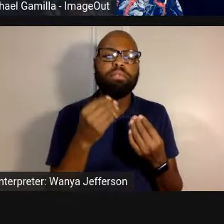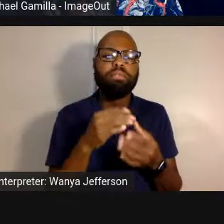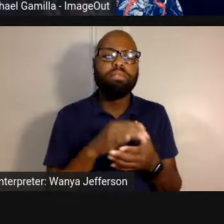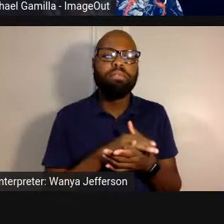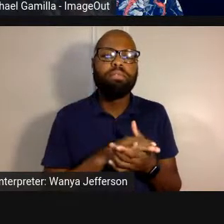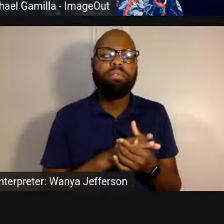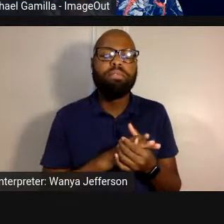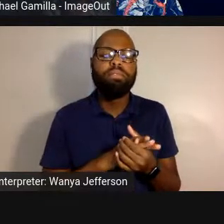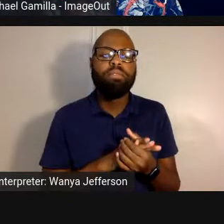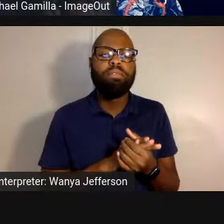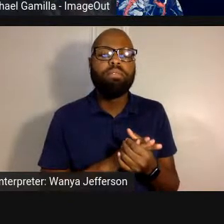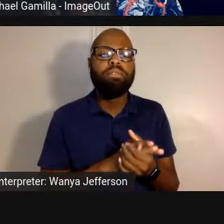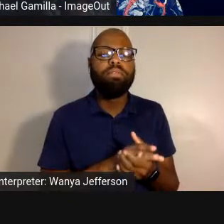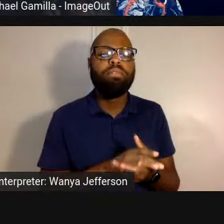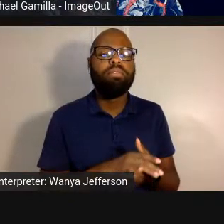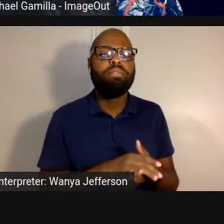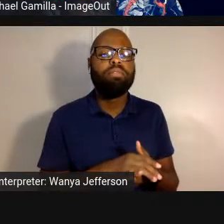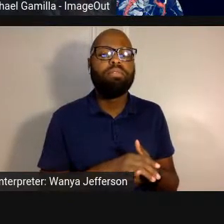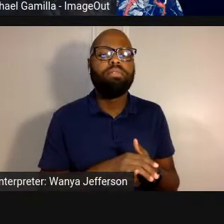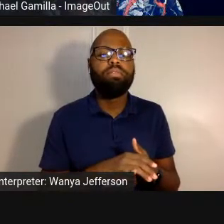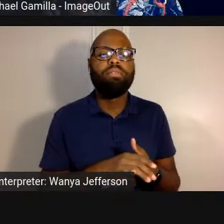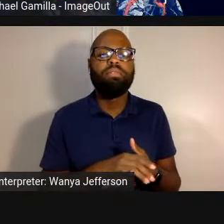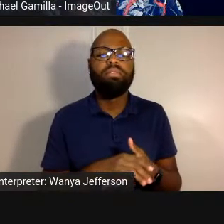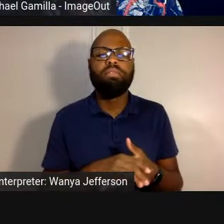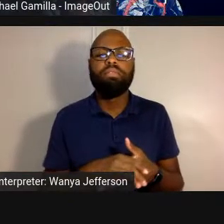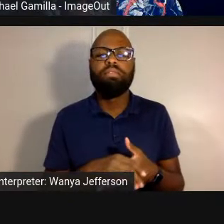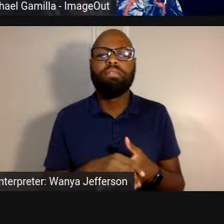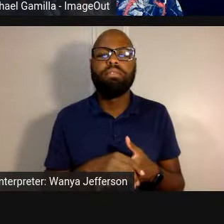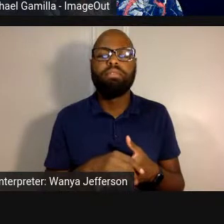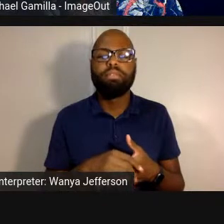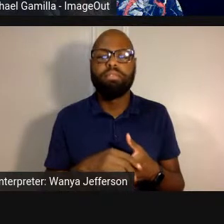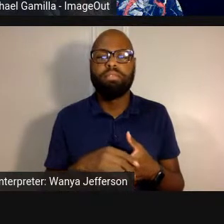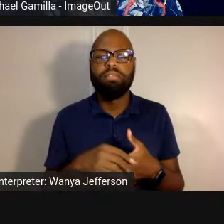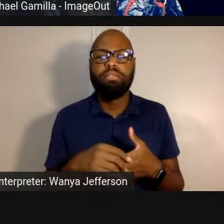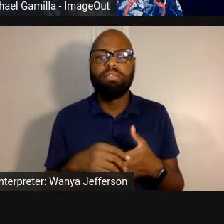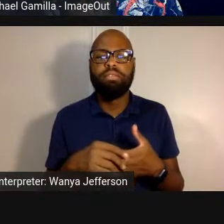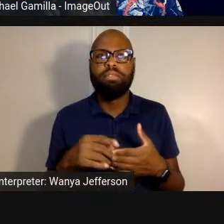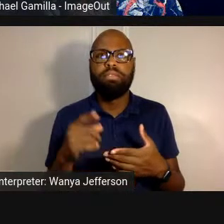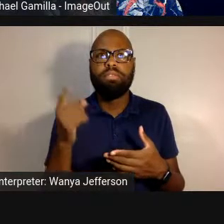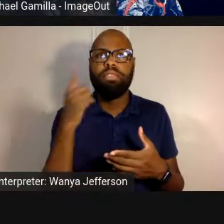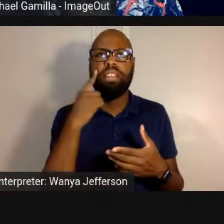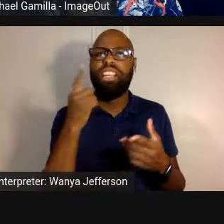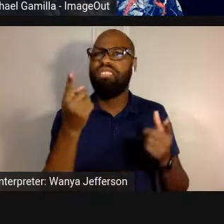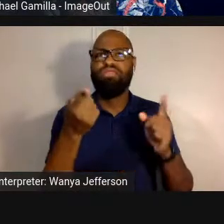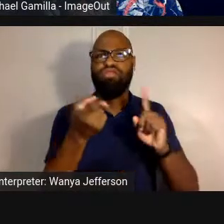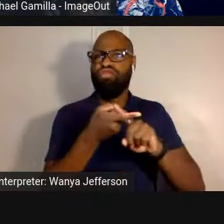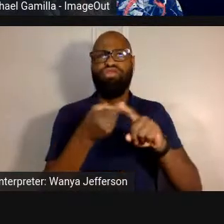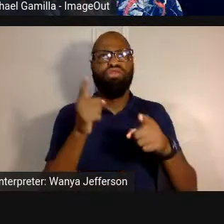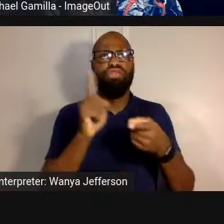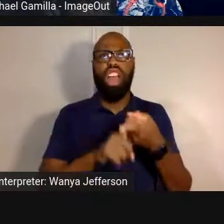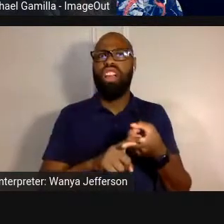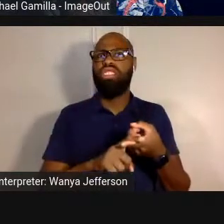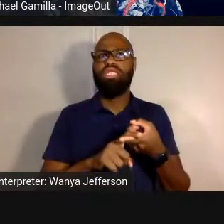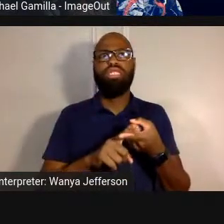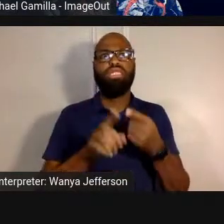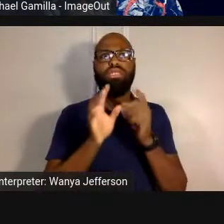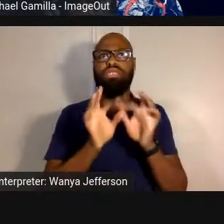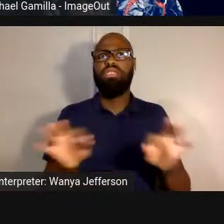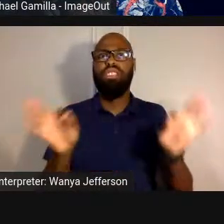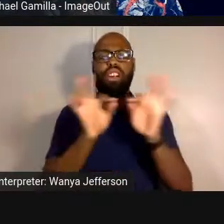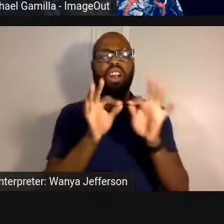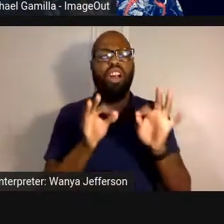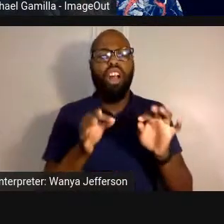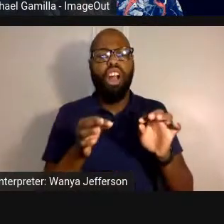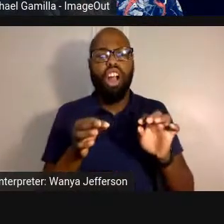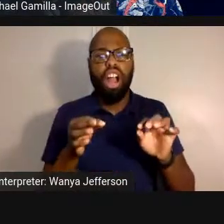after finishing the movie. I think friends. The movie, it's the first